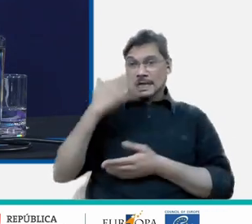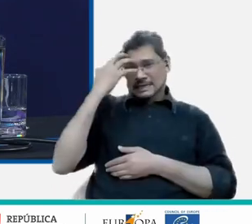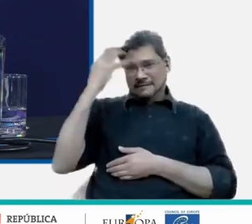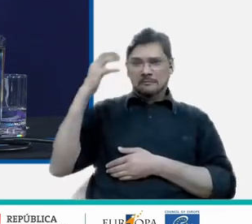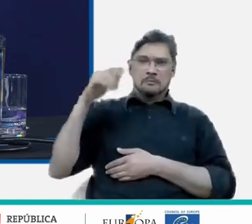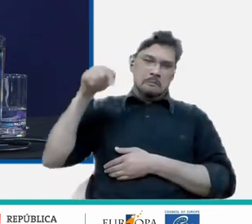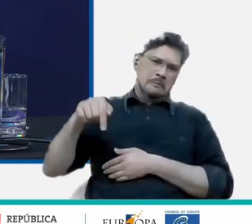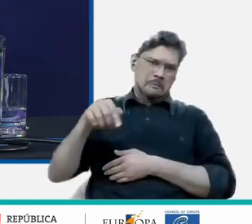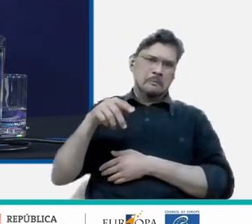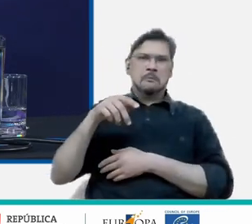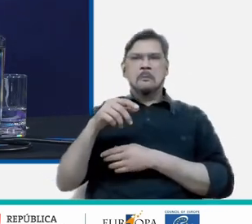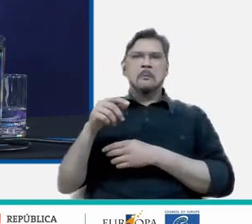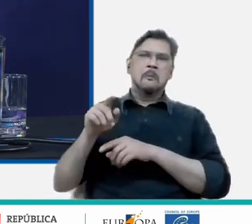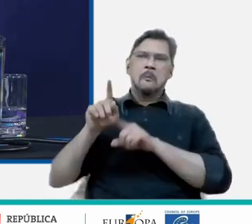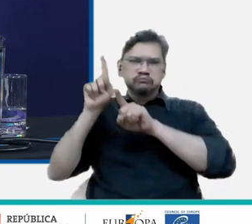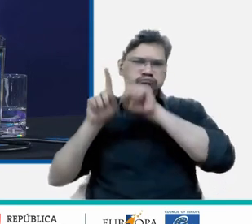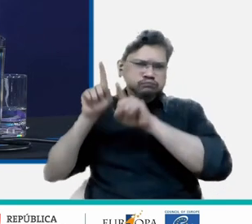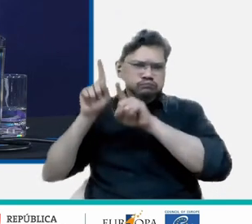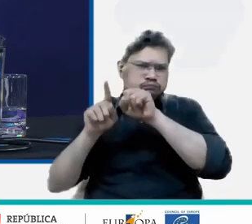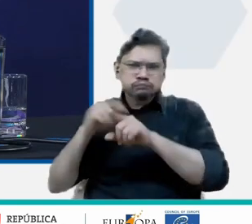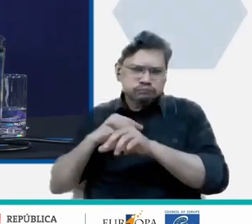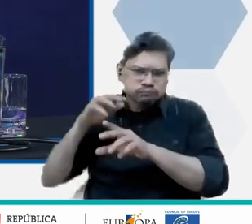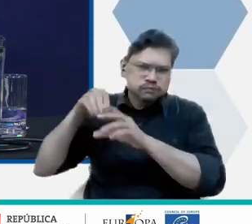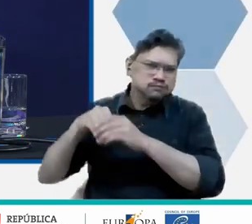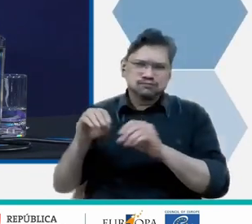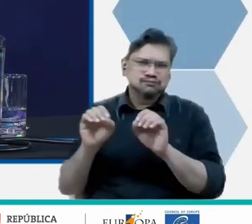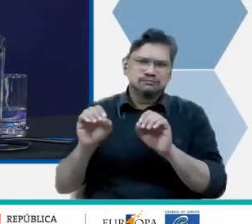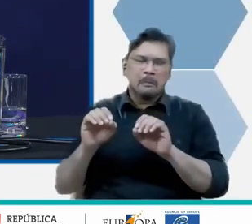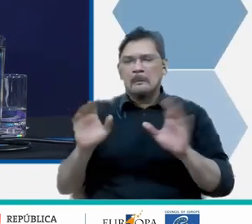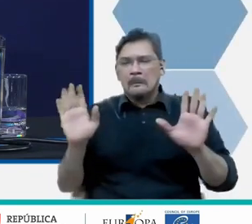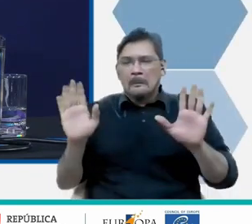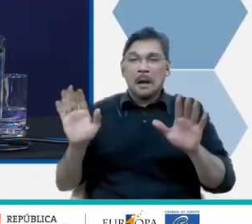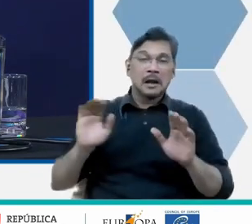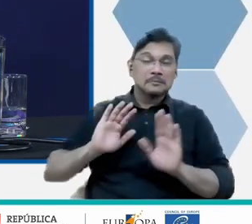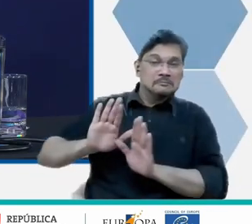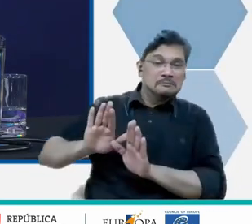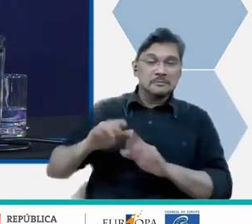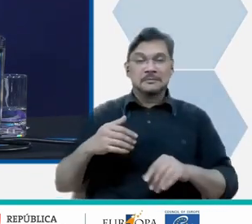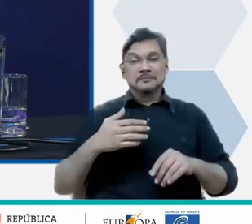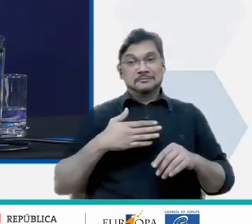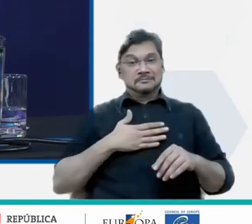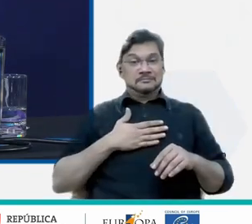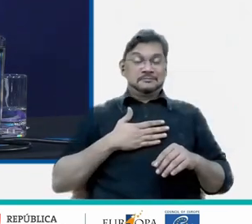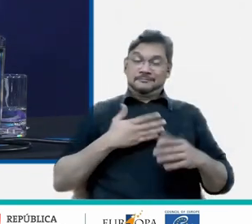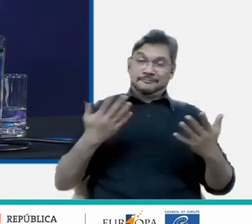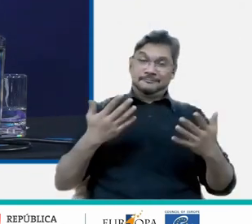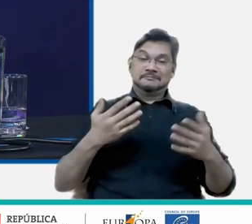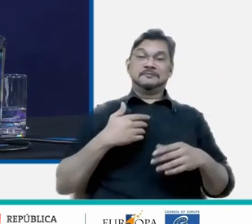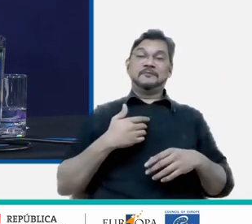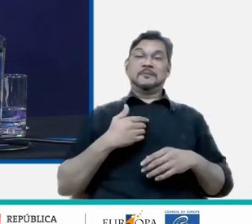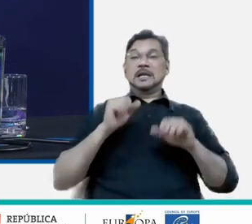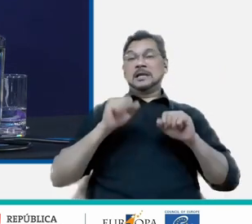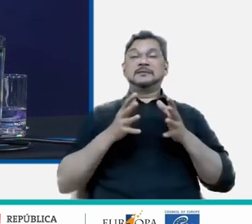politics. And here I would like just to use my time to say that for